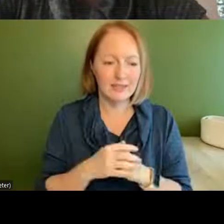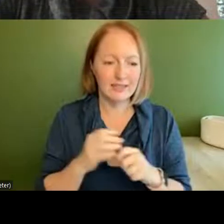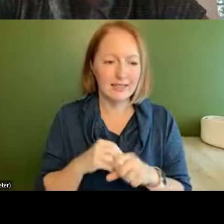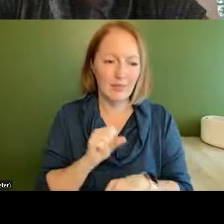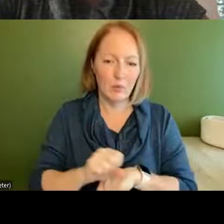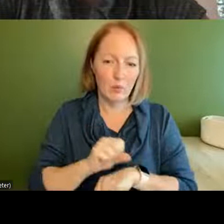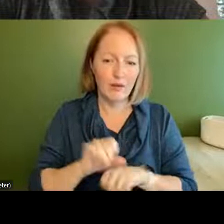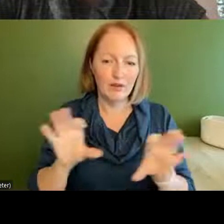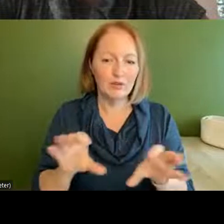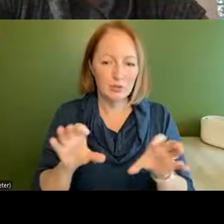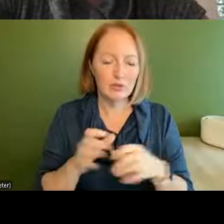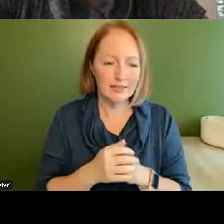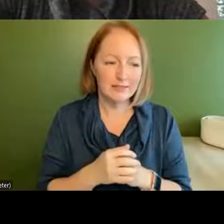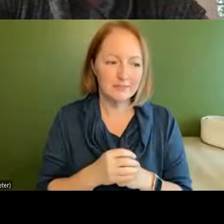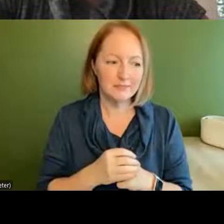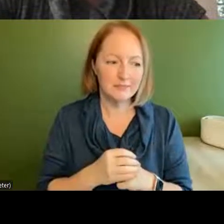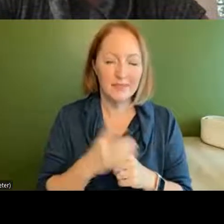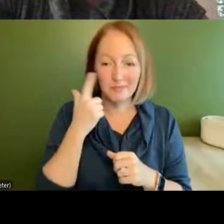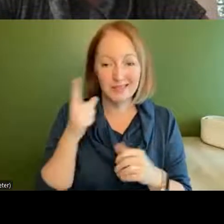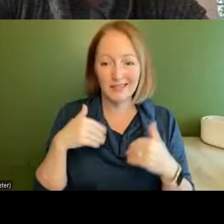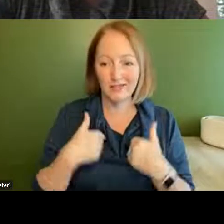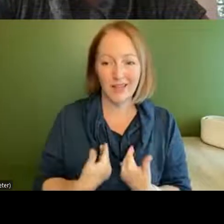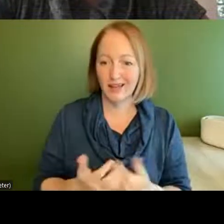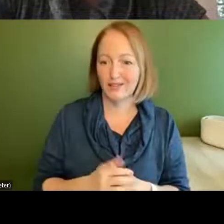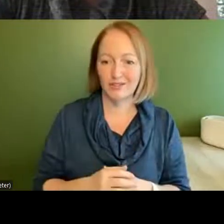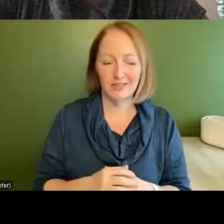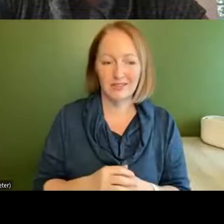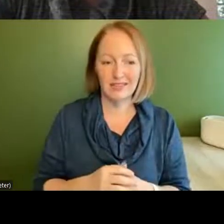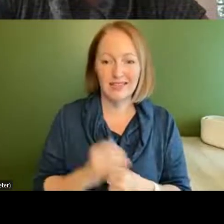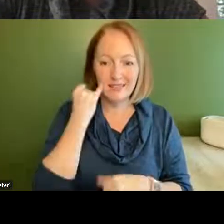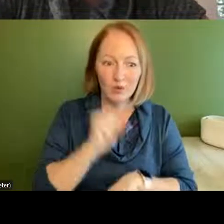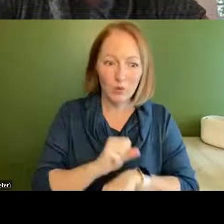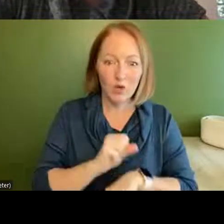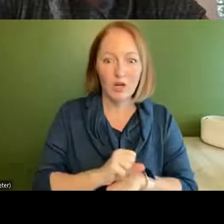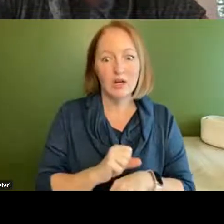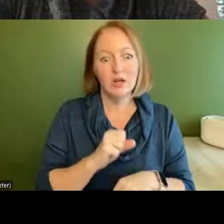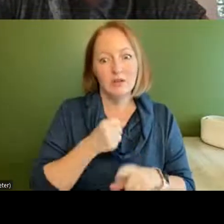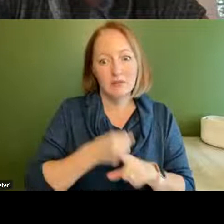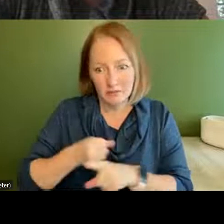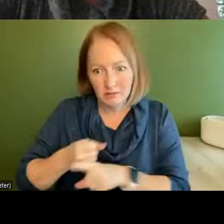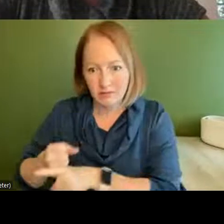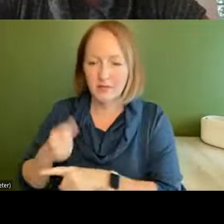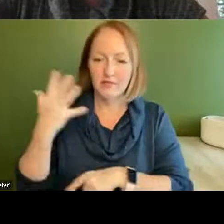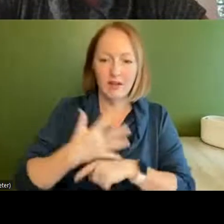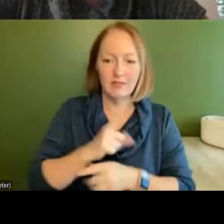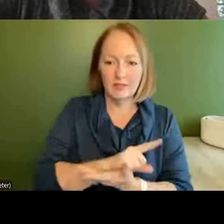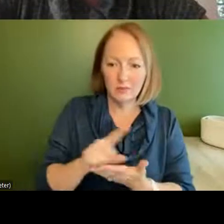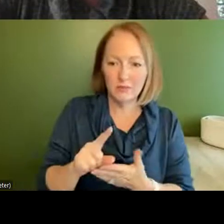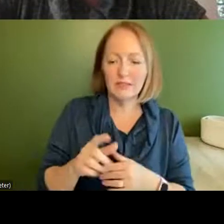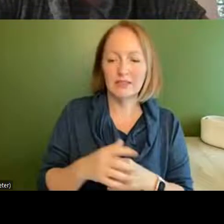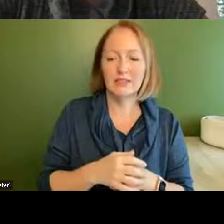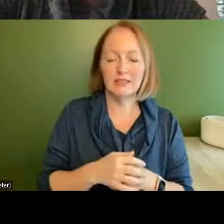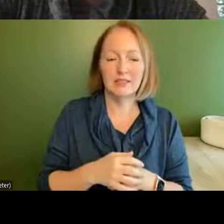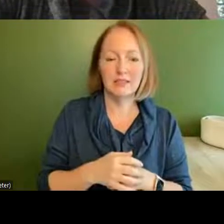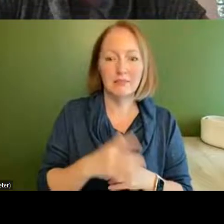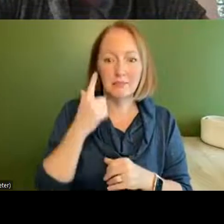that they're doing, because they're tired, right? If you are working consecutively, you know, 5 days a week,